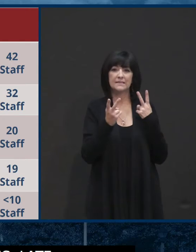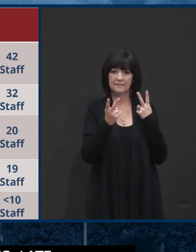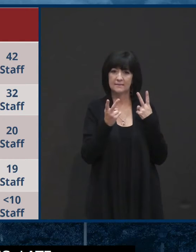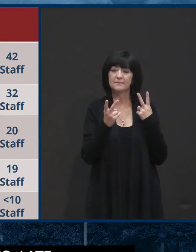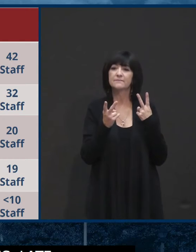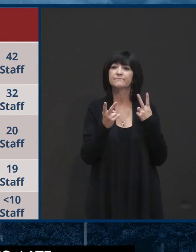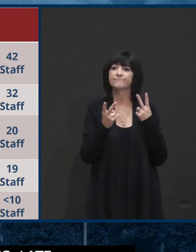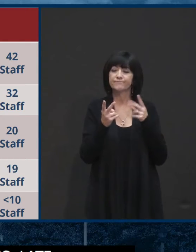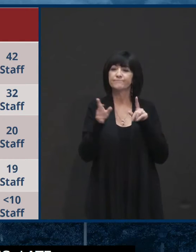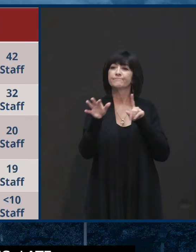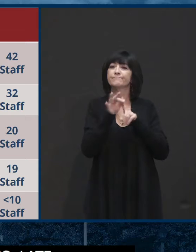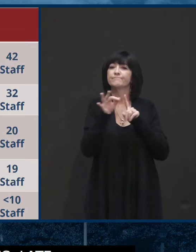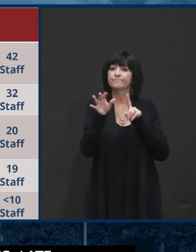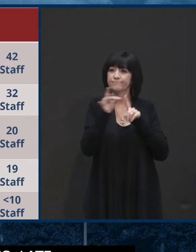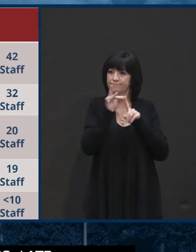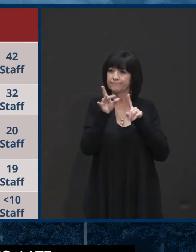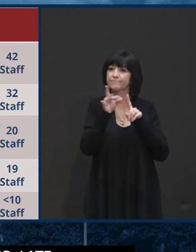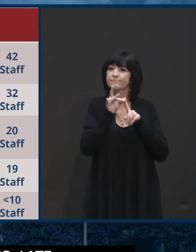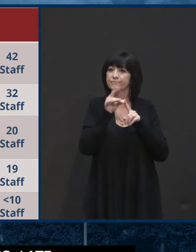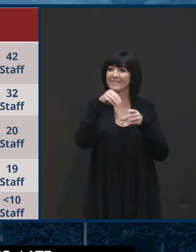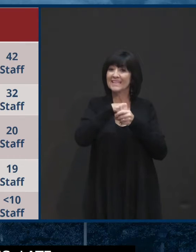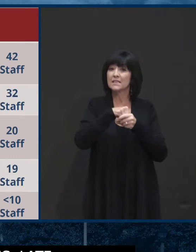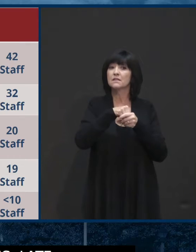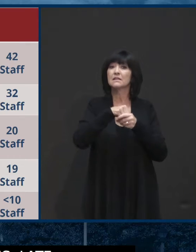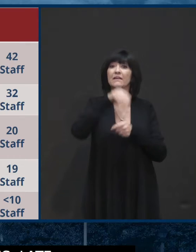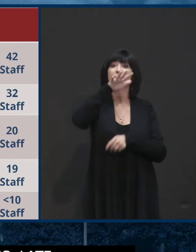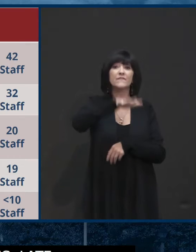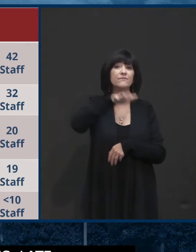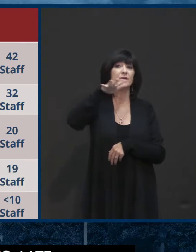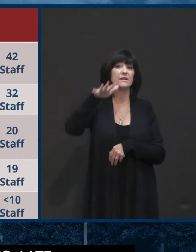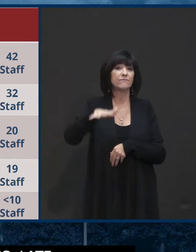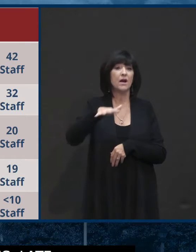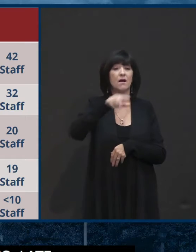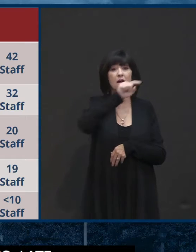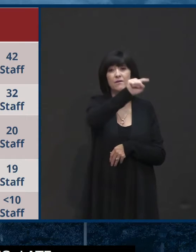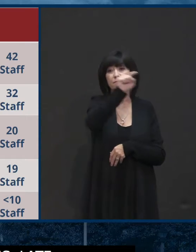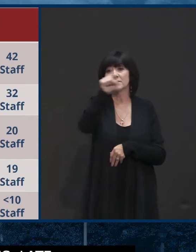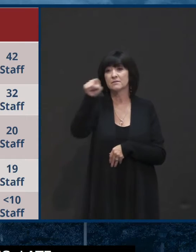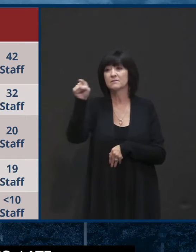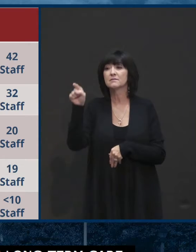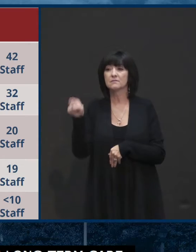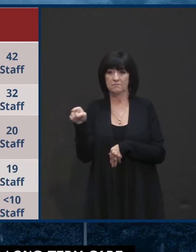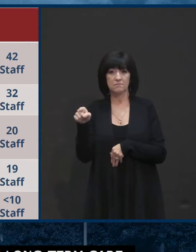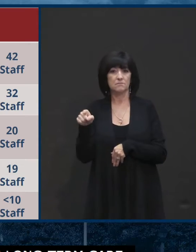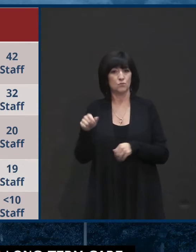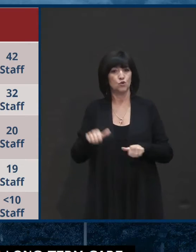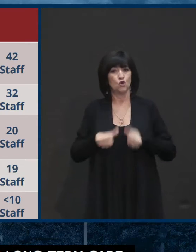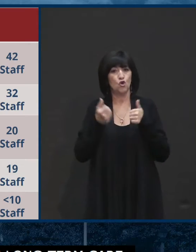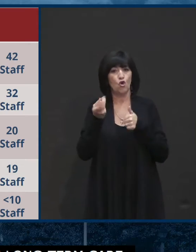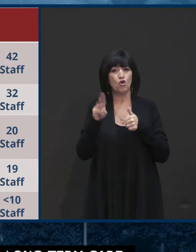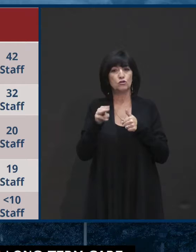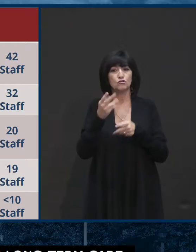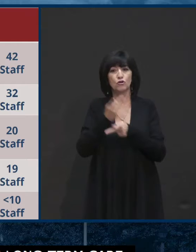care facilities. So as we've talked about before, it really is critical that we're